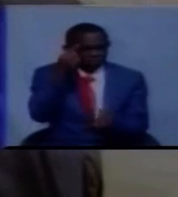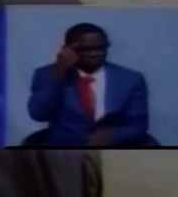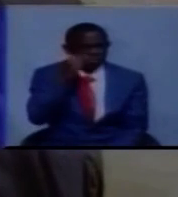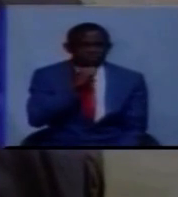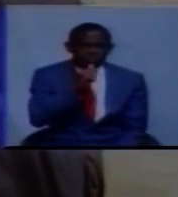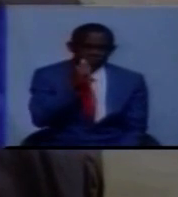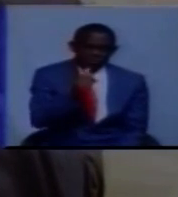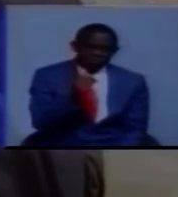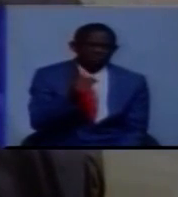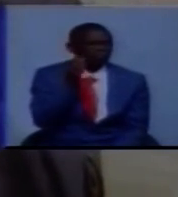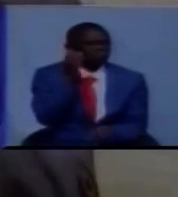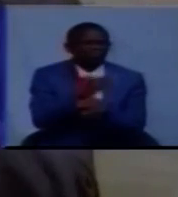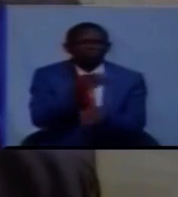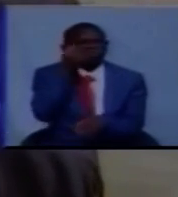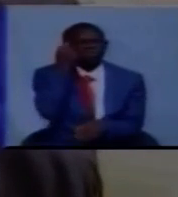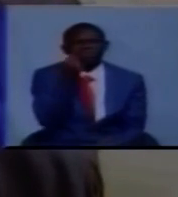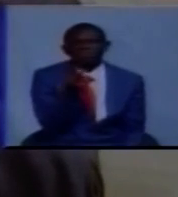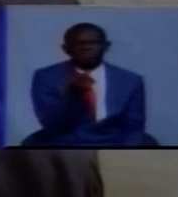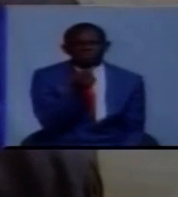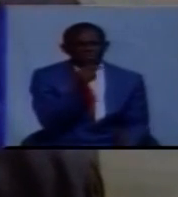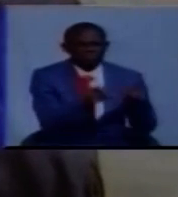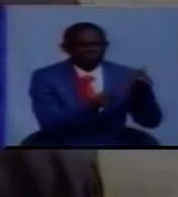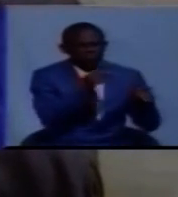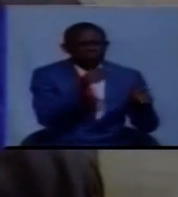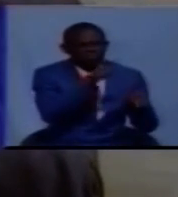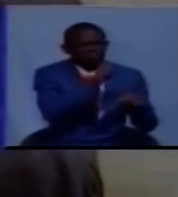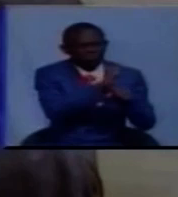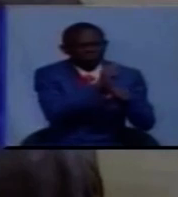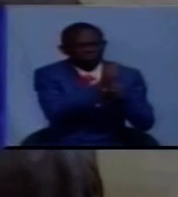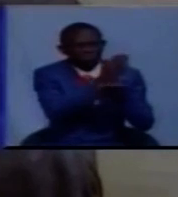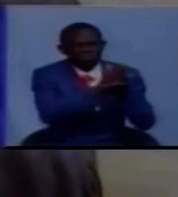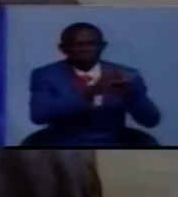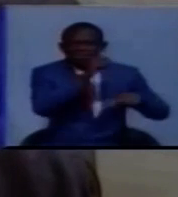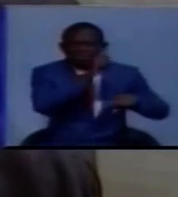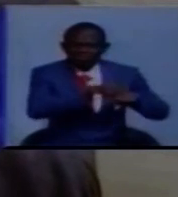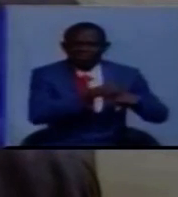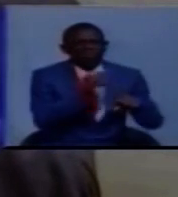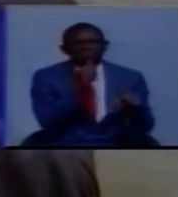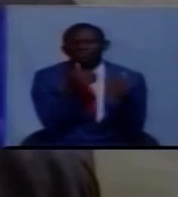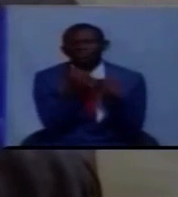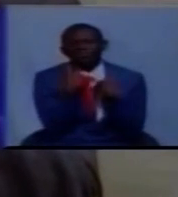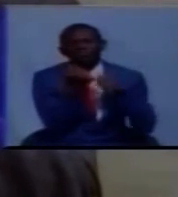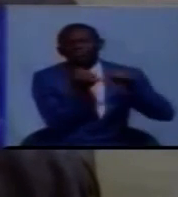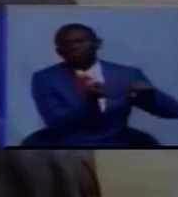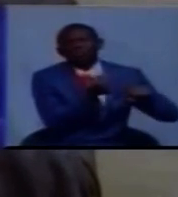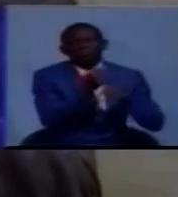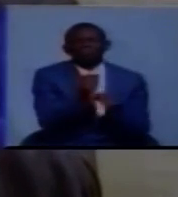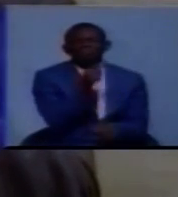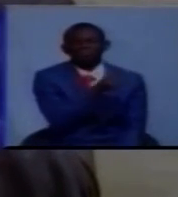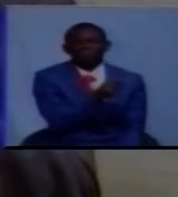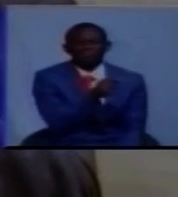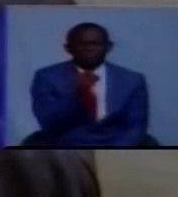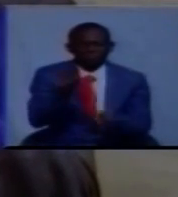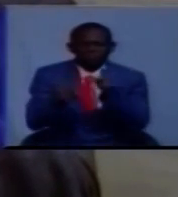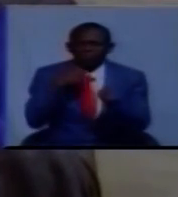the casuals are not protected. They are not entitled to certain benefits which people who are